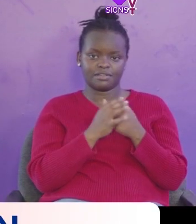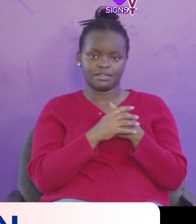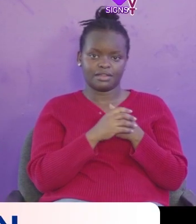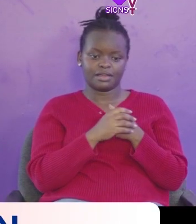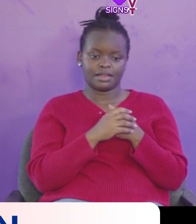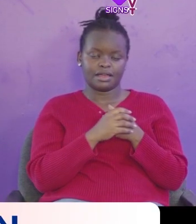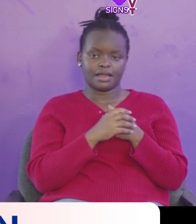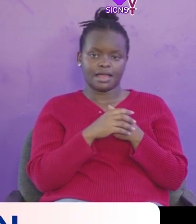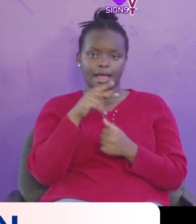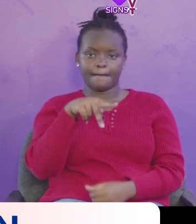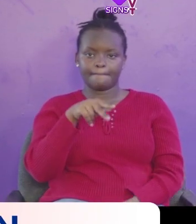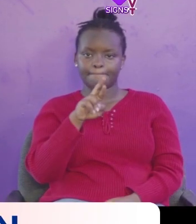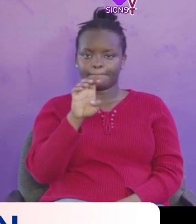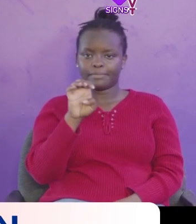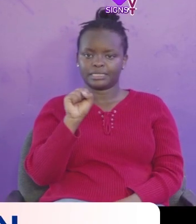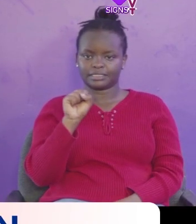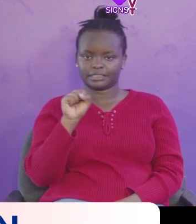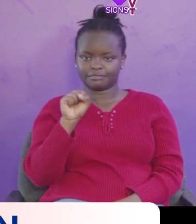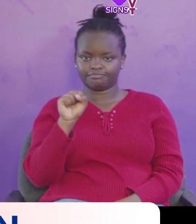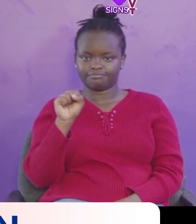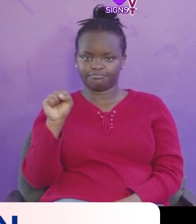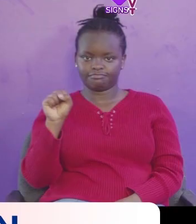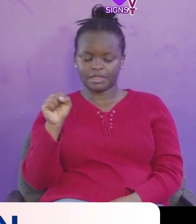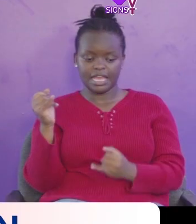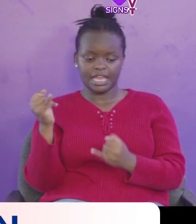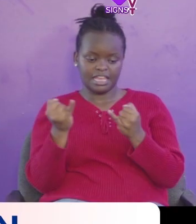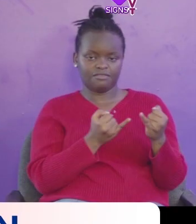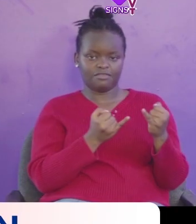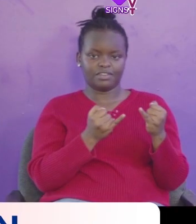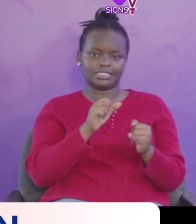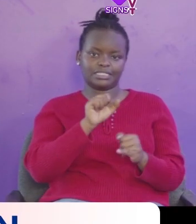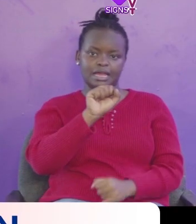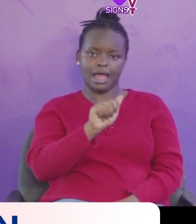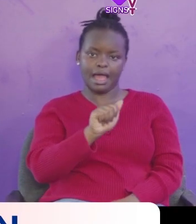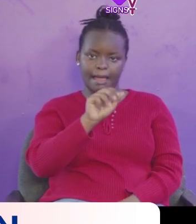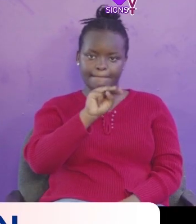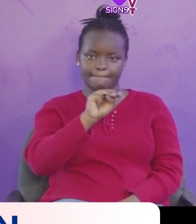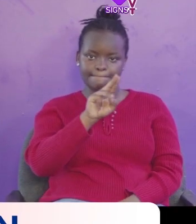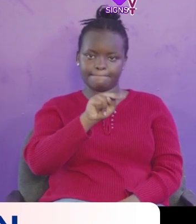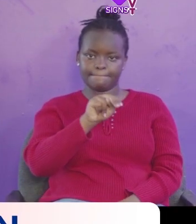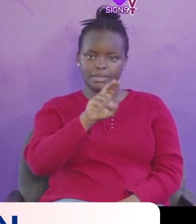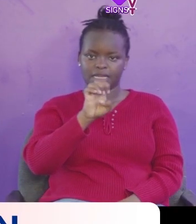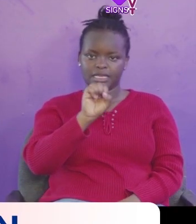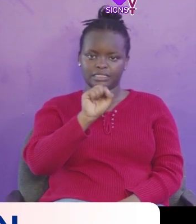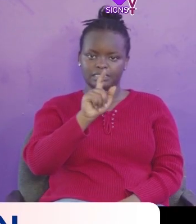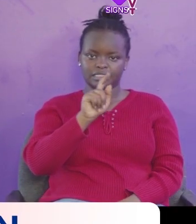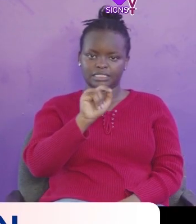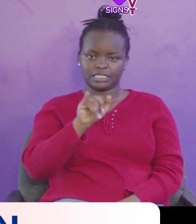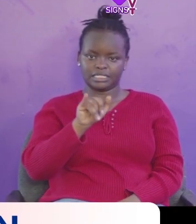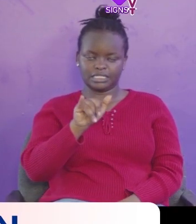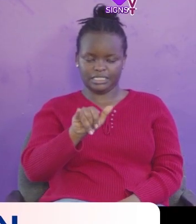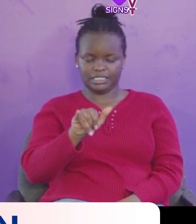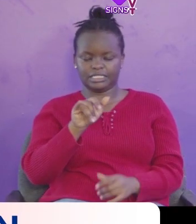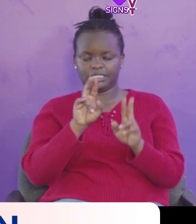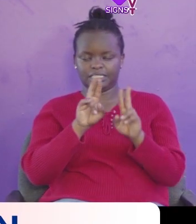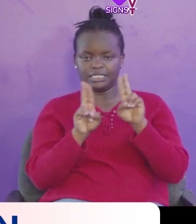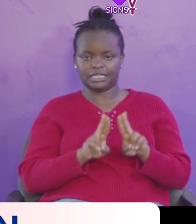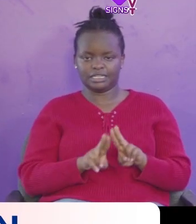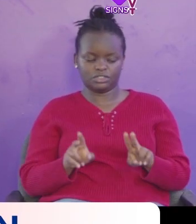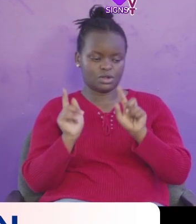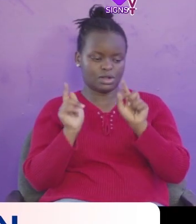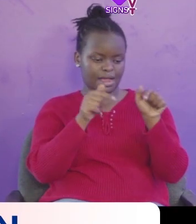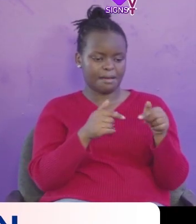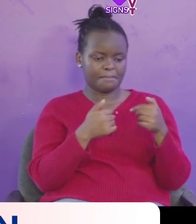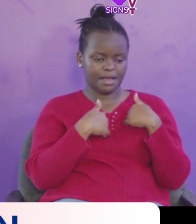Amnesty International. We invited Bokol Africa, where Hussein Khalid, you know Hussein Khalid? Hussein Khalid came, and we had a